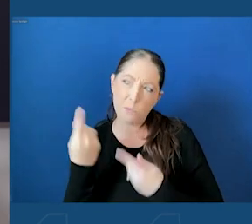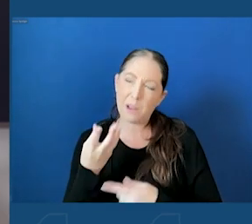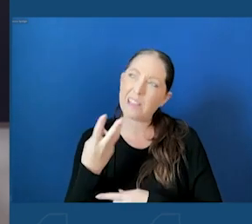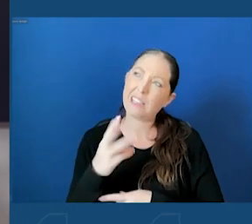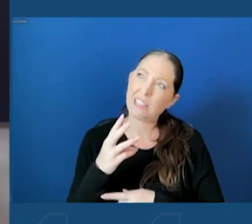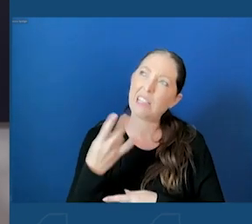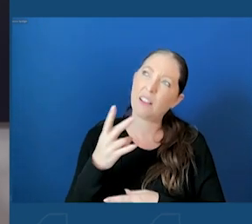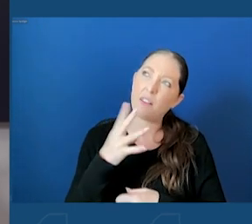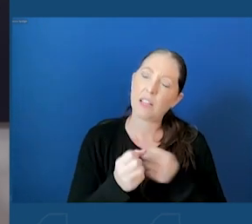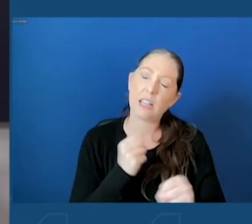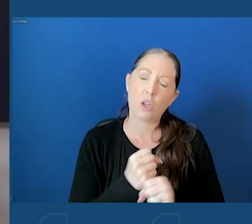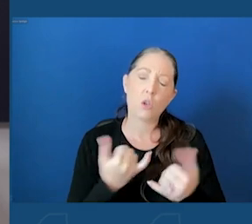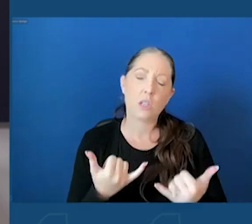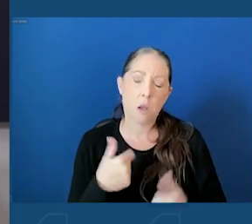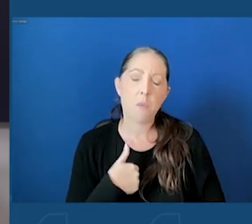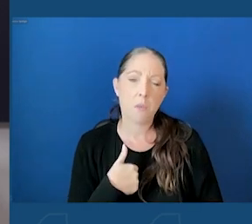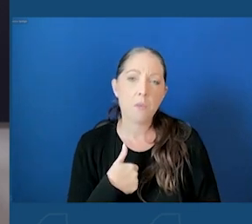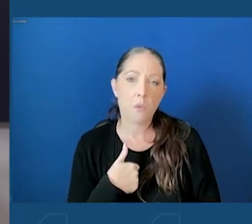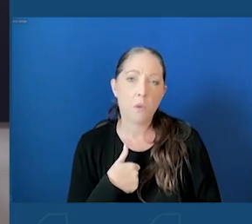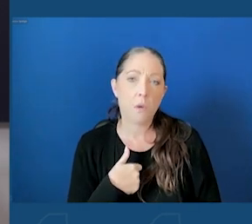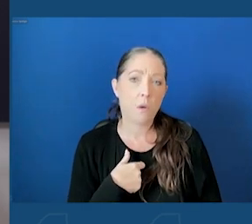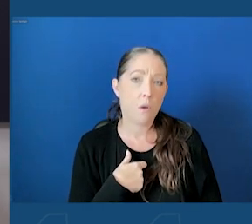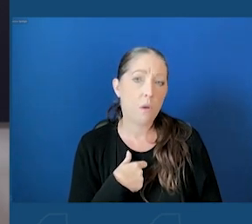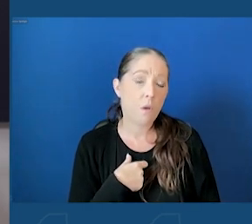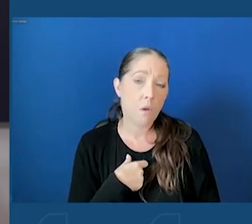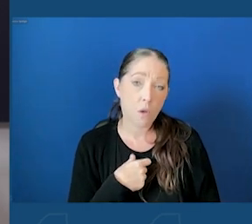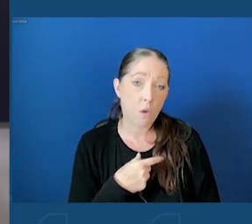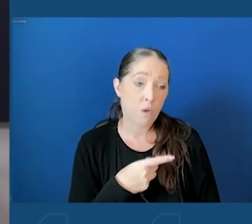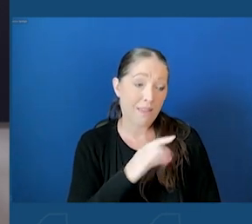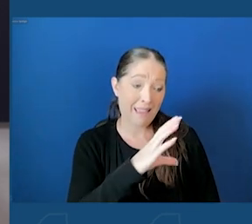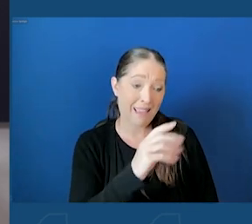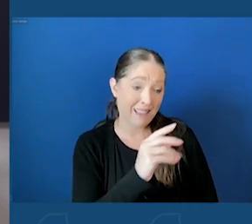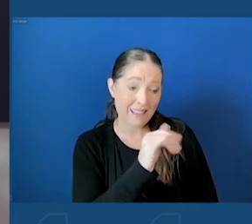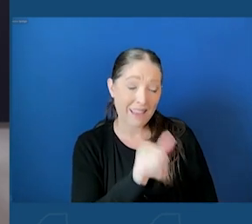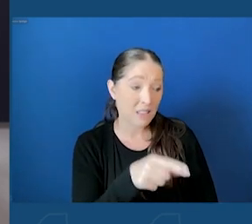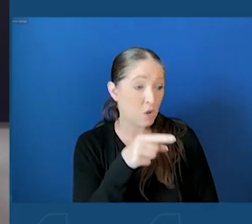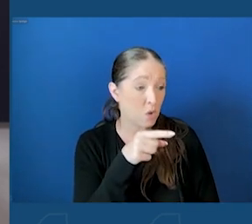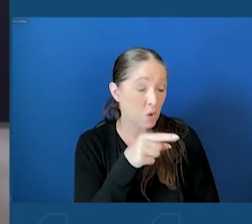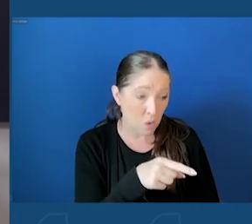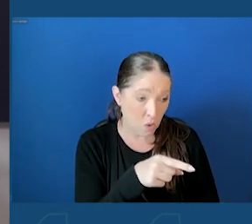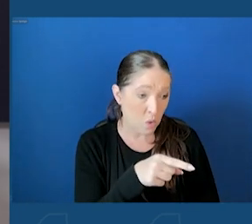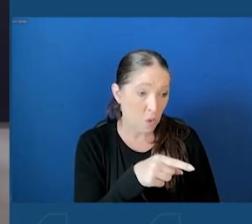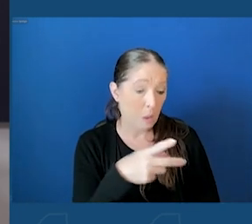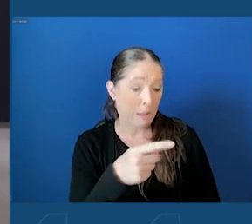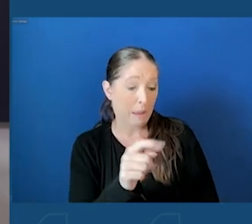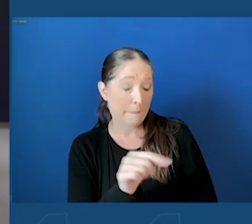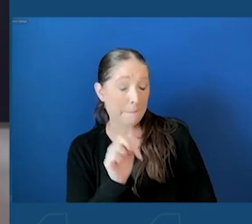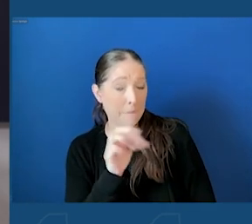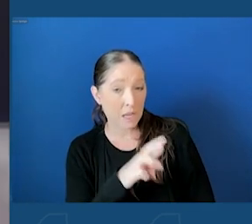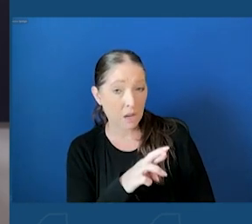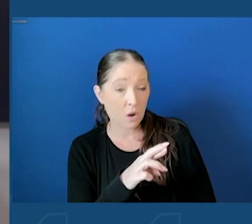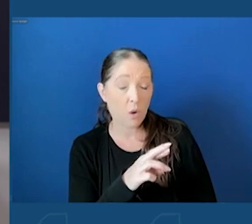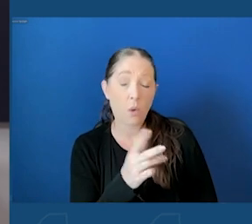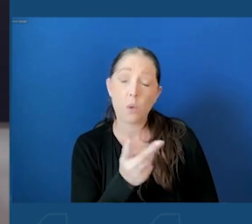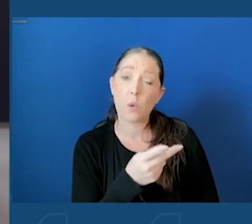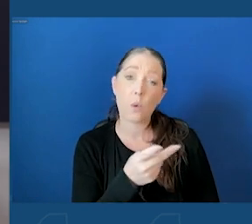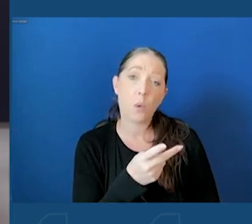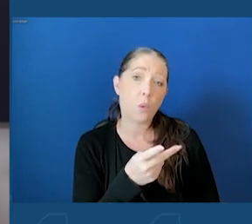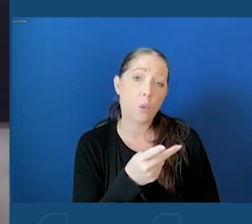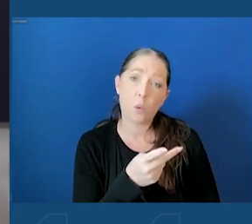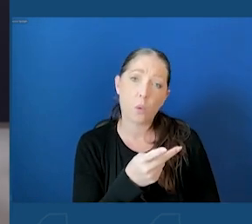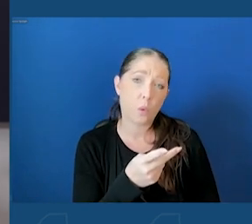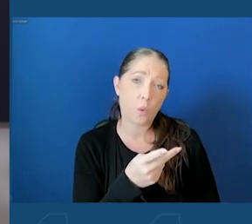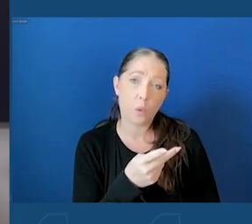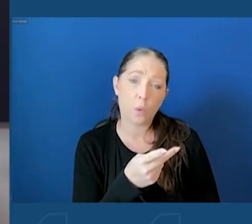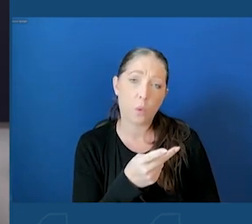now. And without you and the late Peter Jennings, you brought the face to